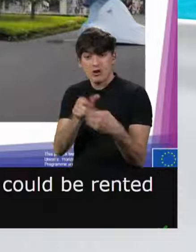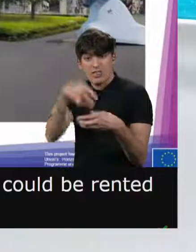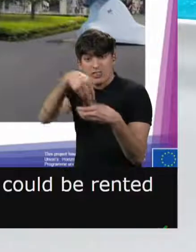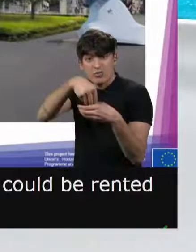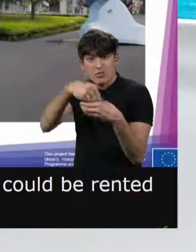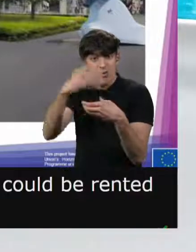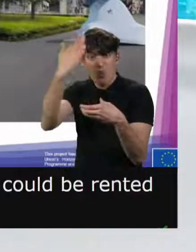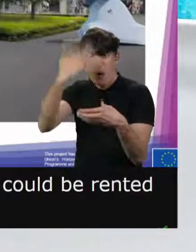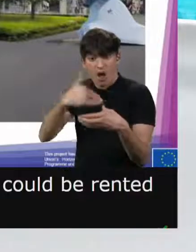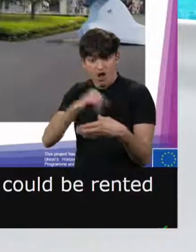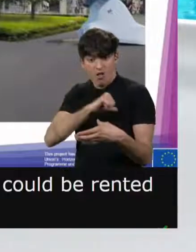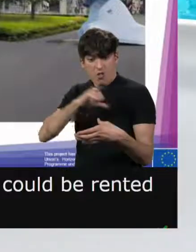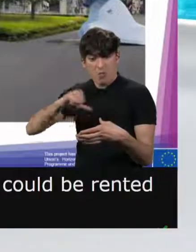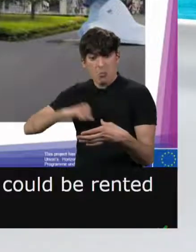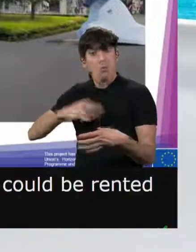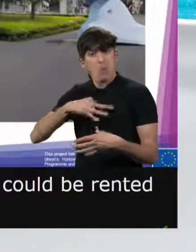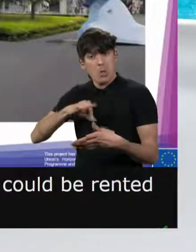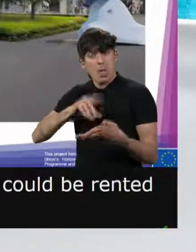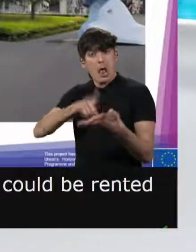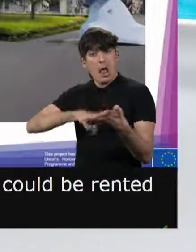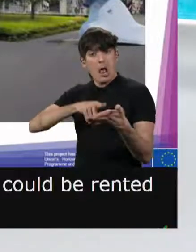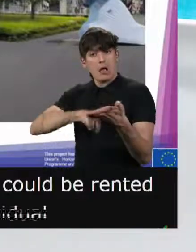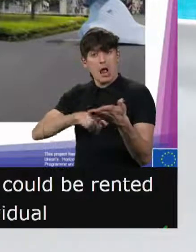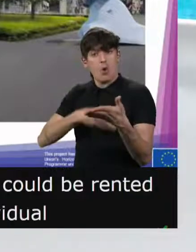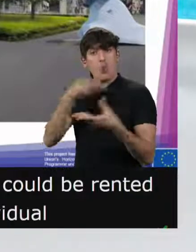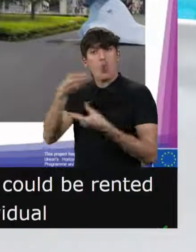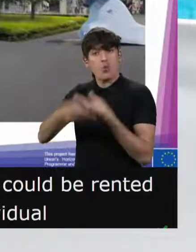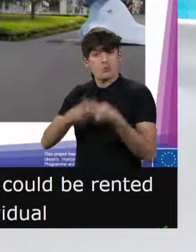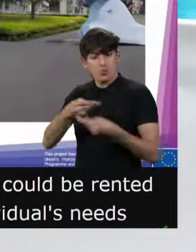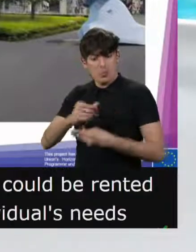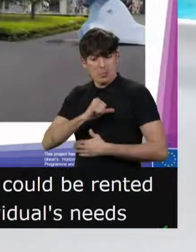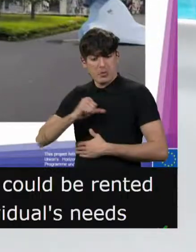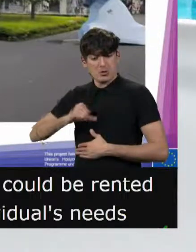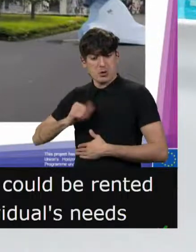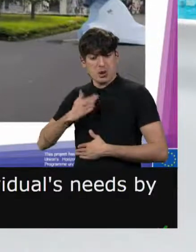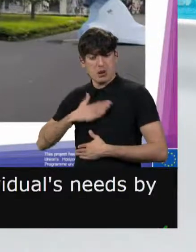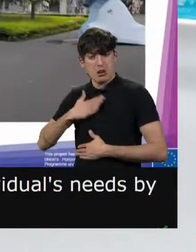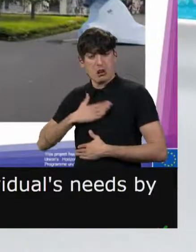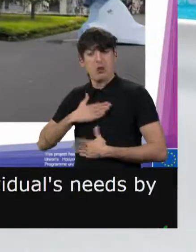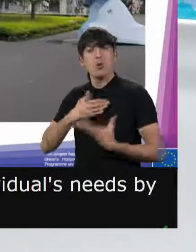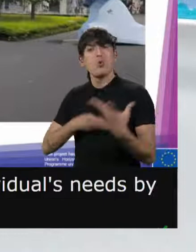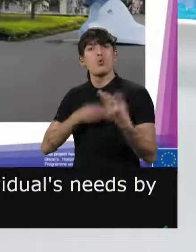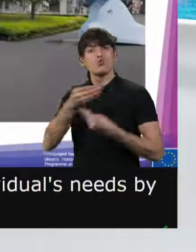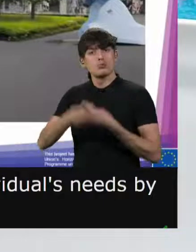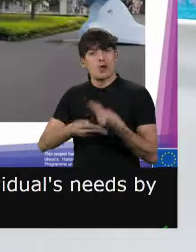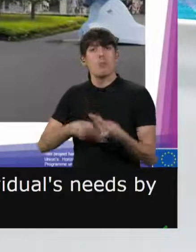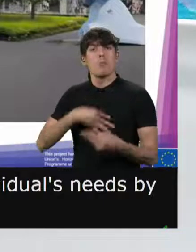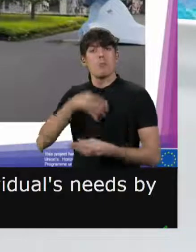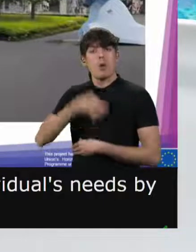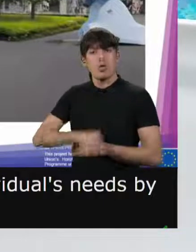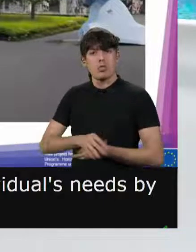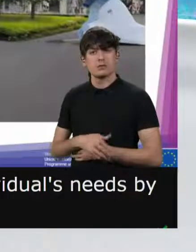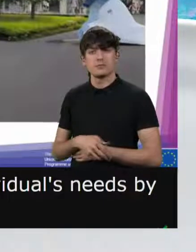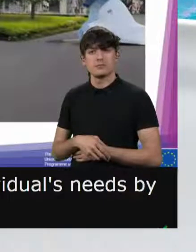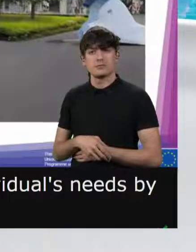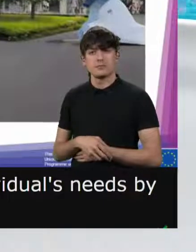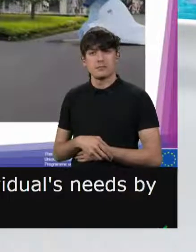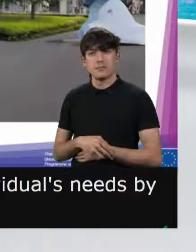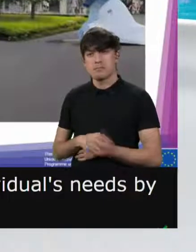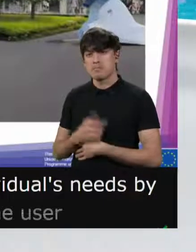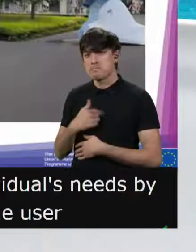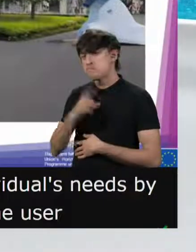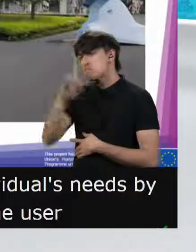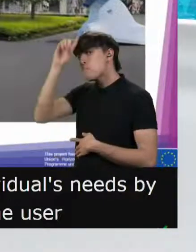They can be tailored to an individual's needs by establishing a user profile that's engaged when the user enters the vehicle